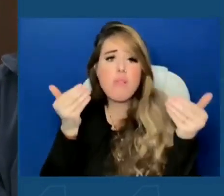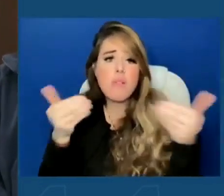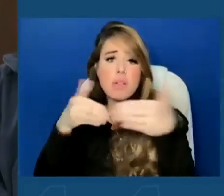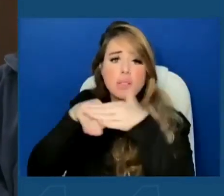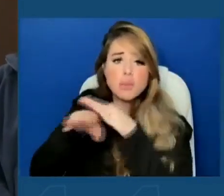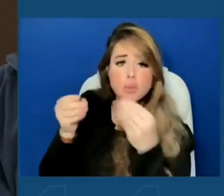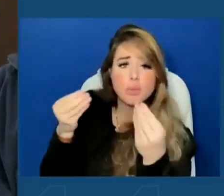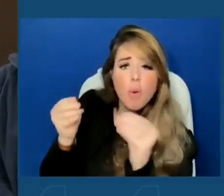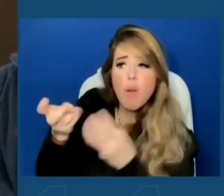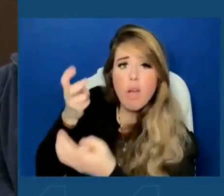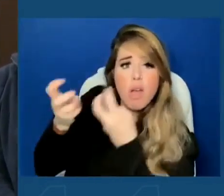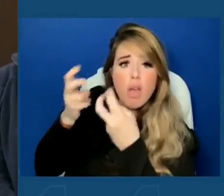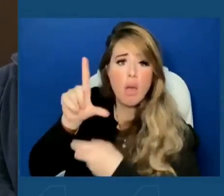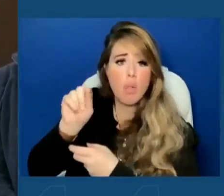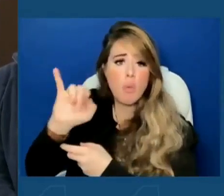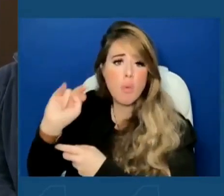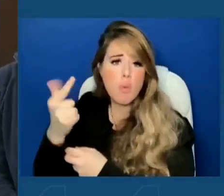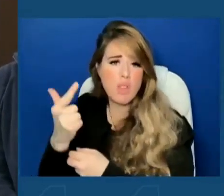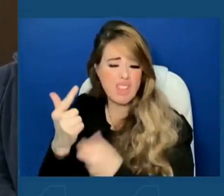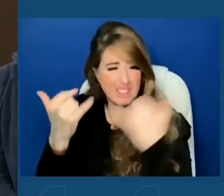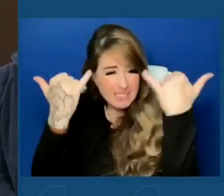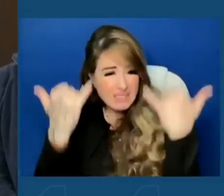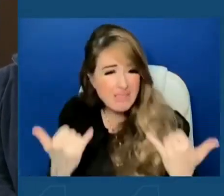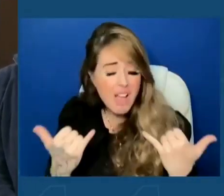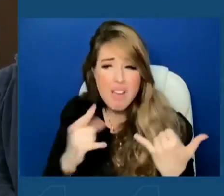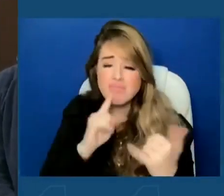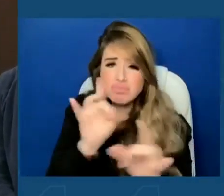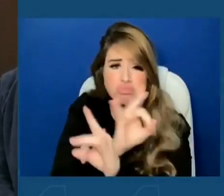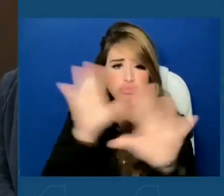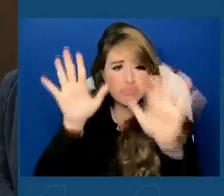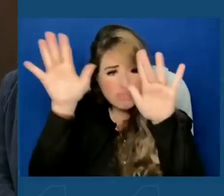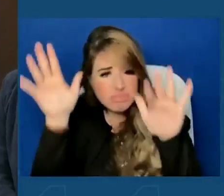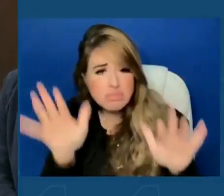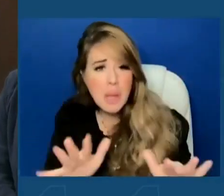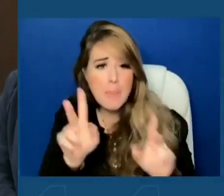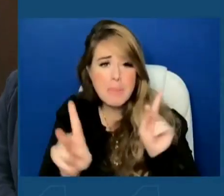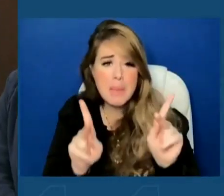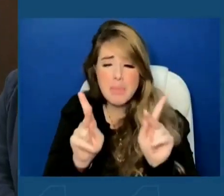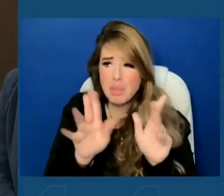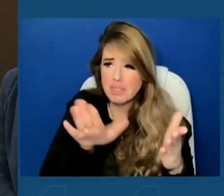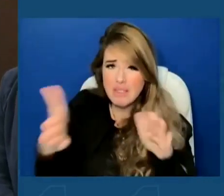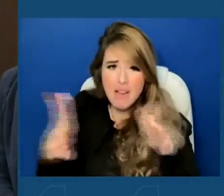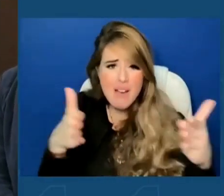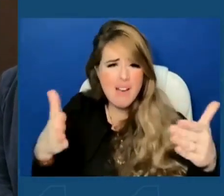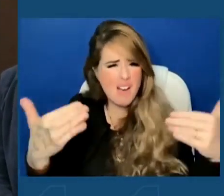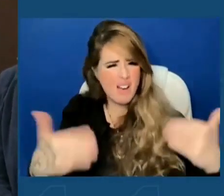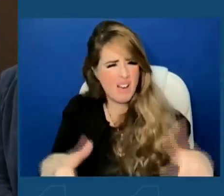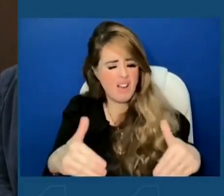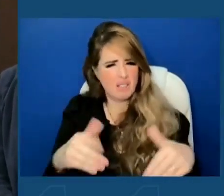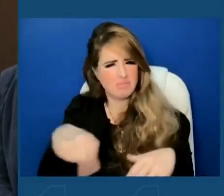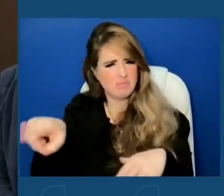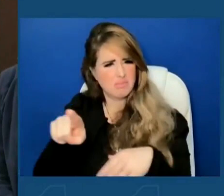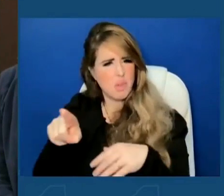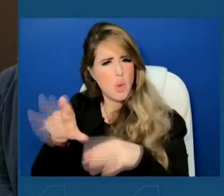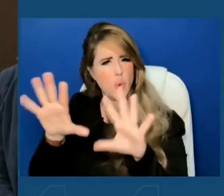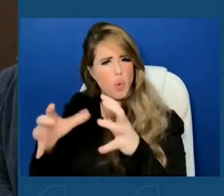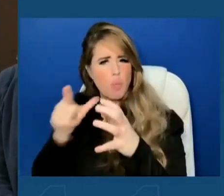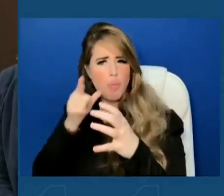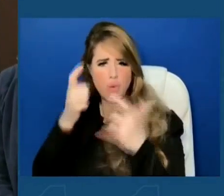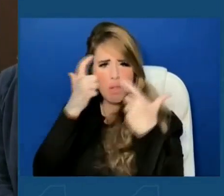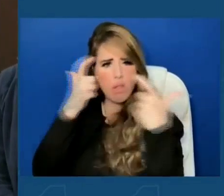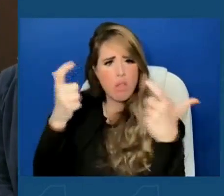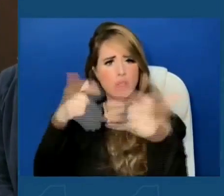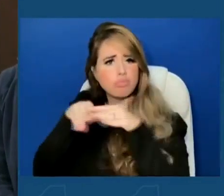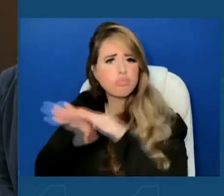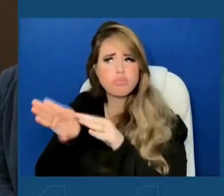their lives in this harsh winter storm is just absolutely reprehensible. I don't know how these people